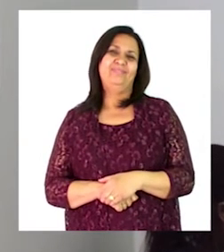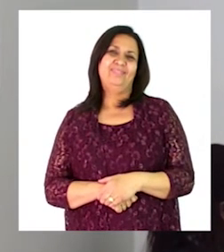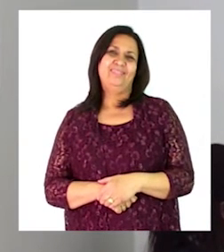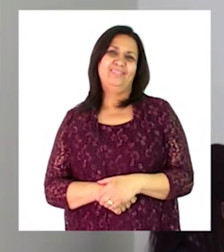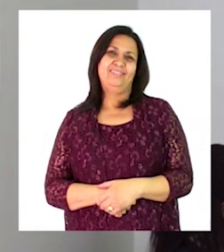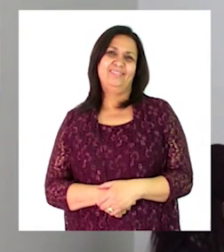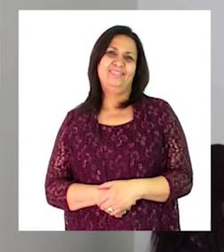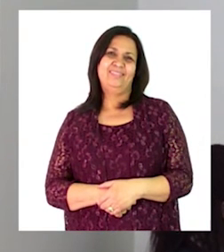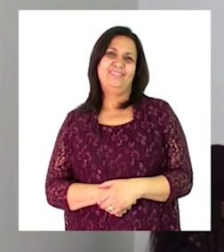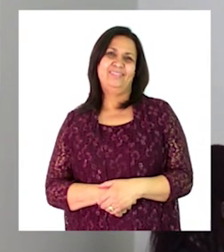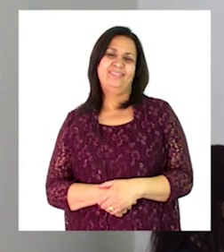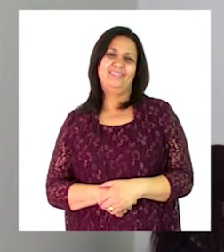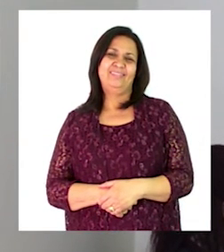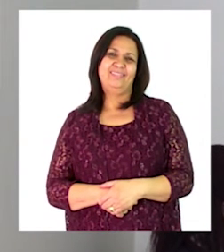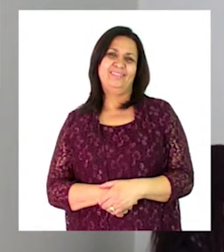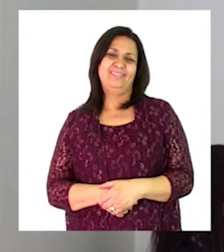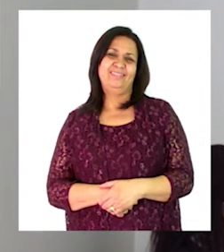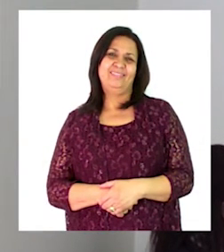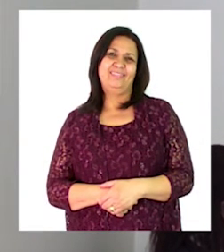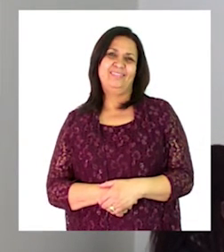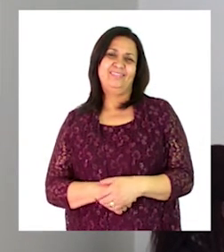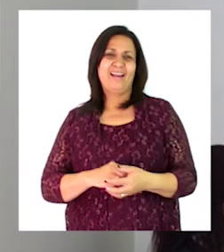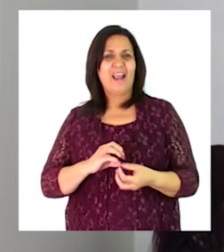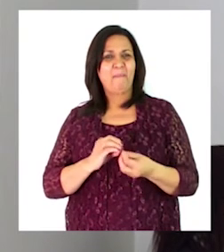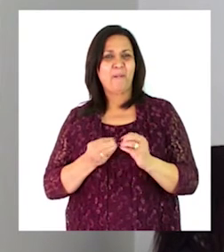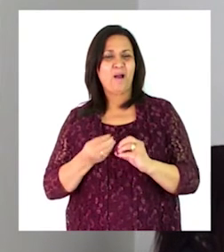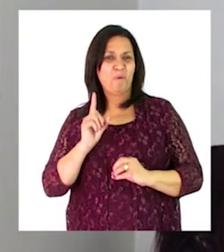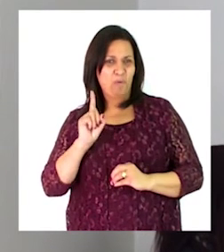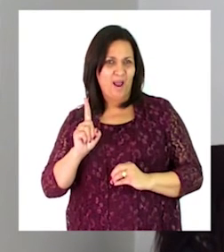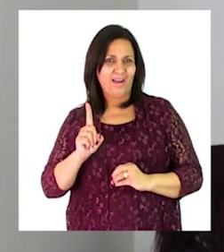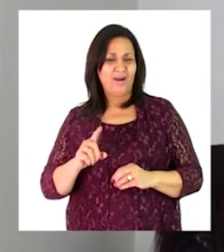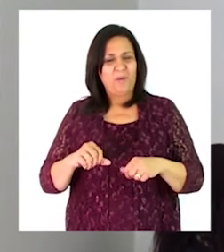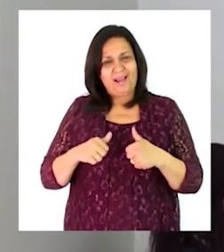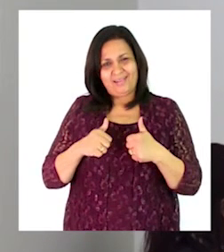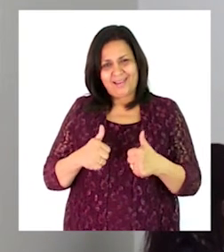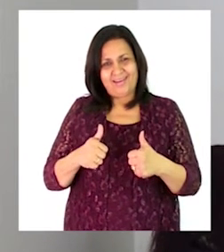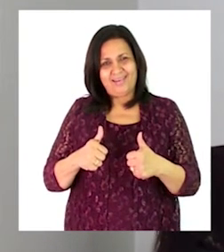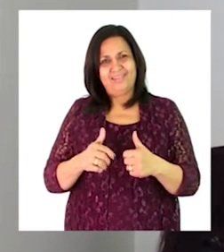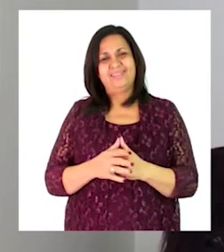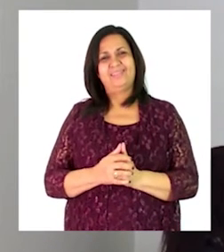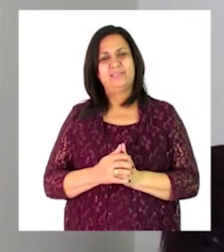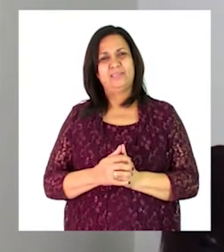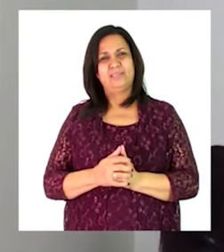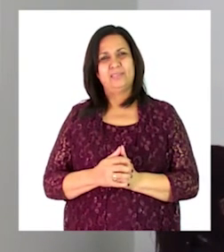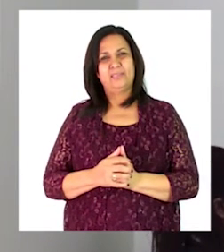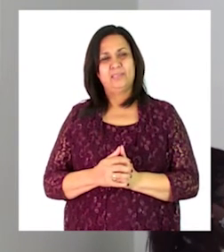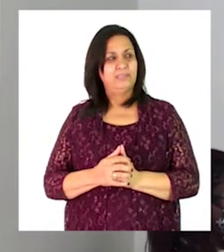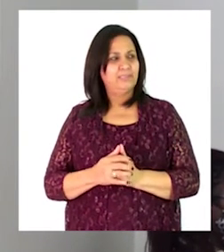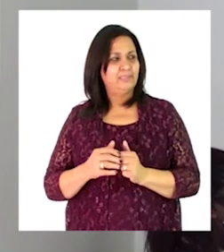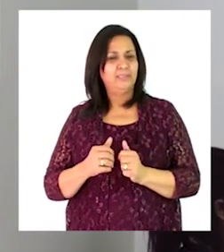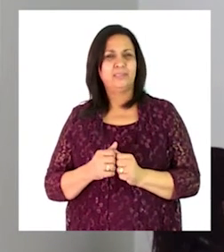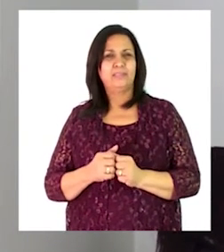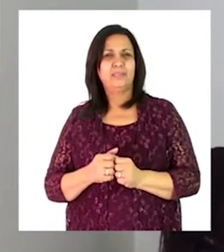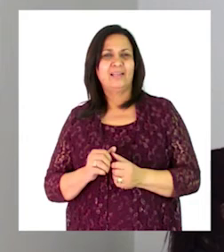write her number 1. Well done. My friend has done it